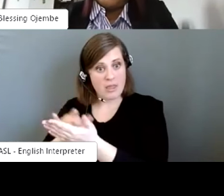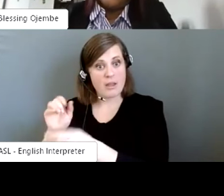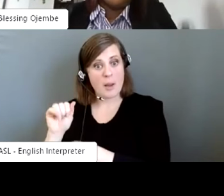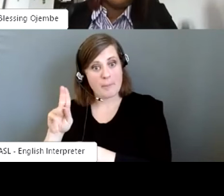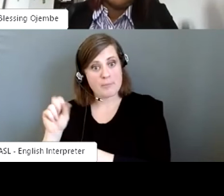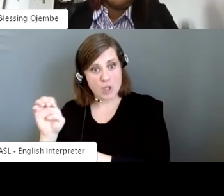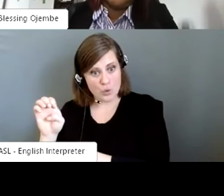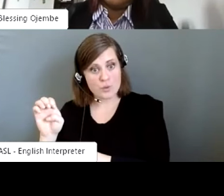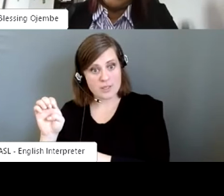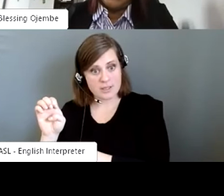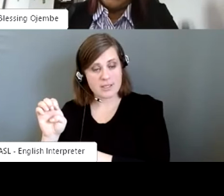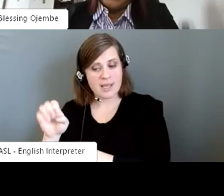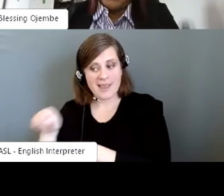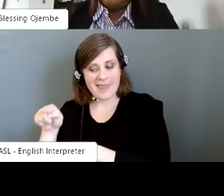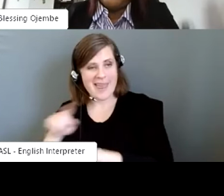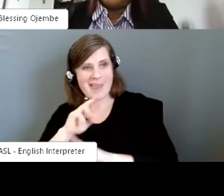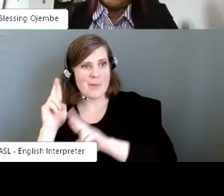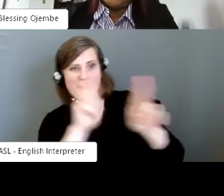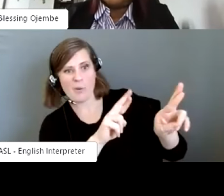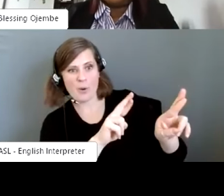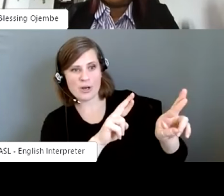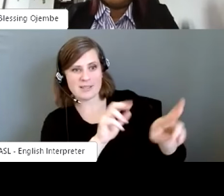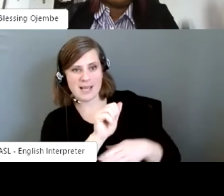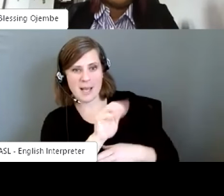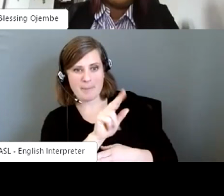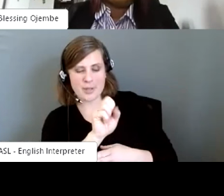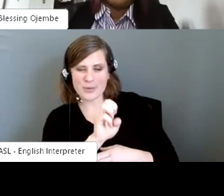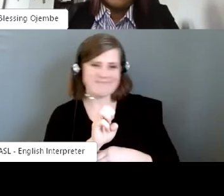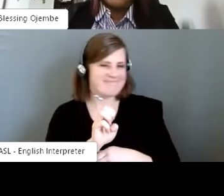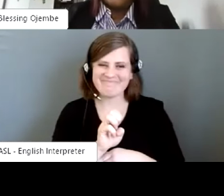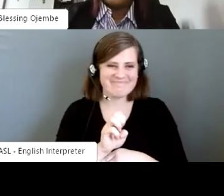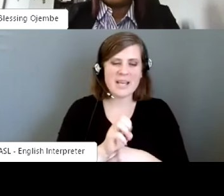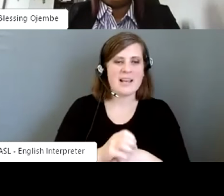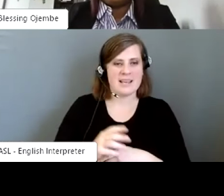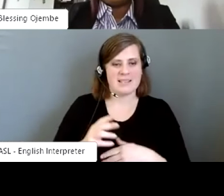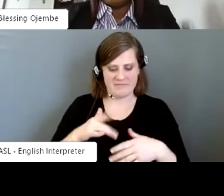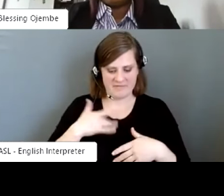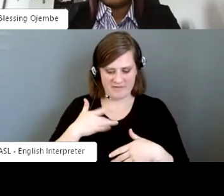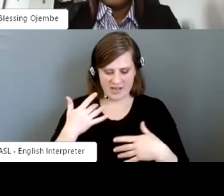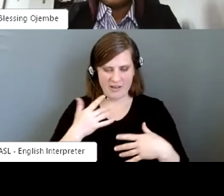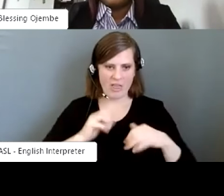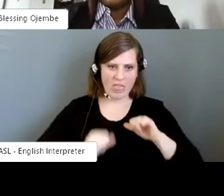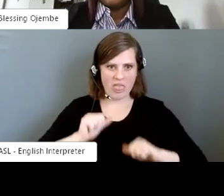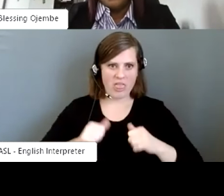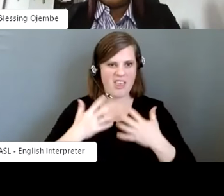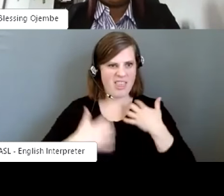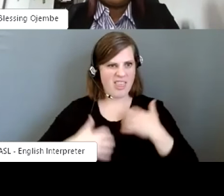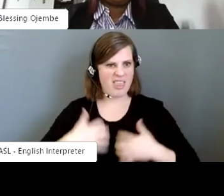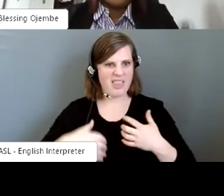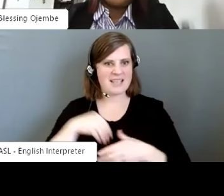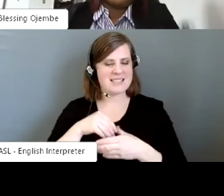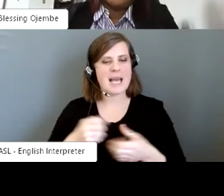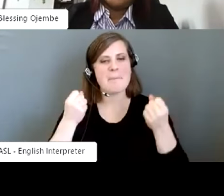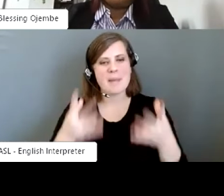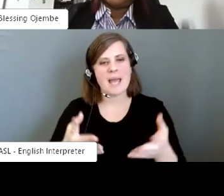it difficult to report the abuser. And this is some of the things I've heard a lot from immigrant Black seniors. And so